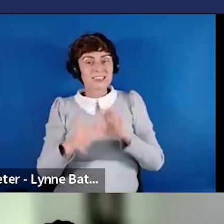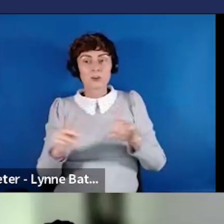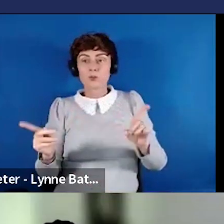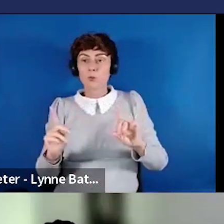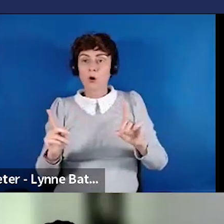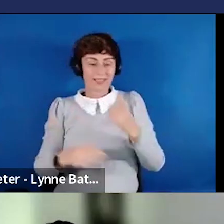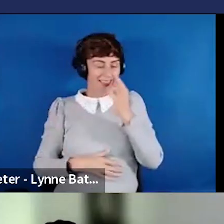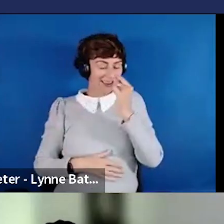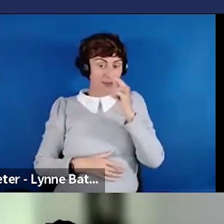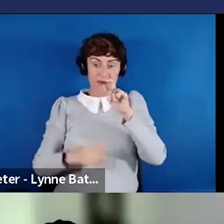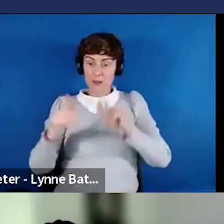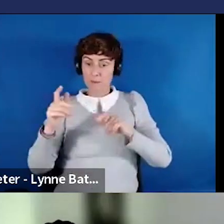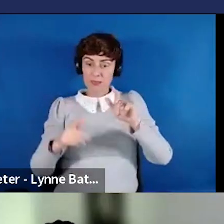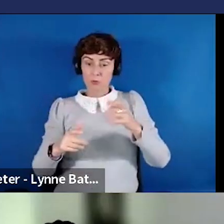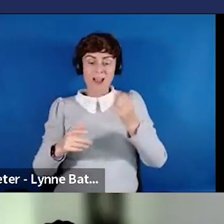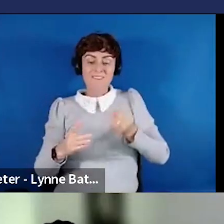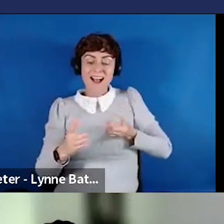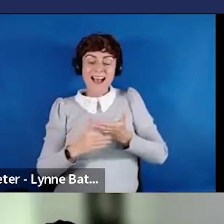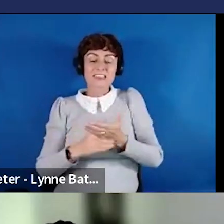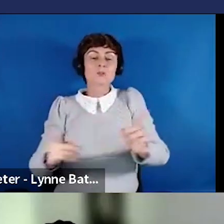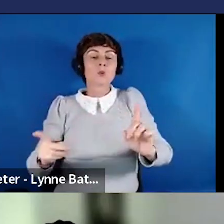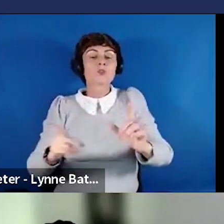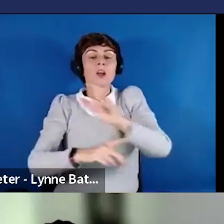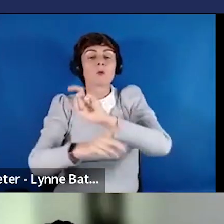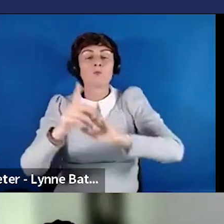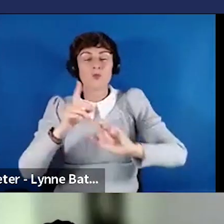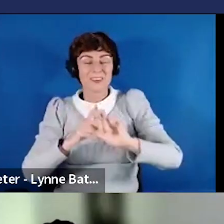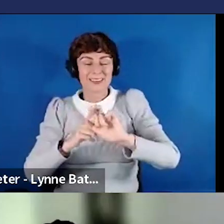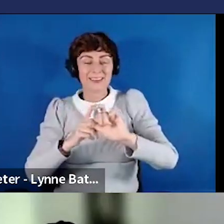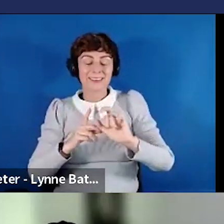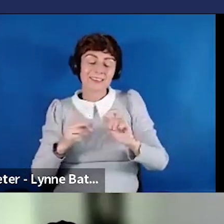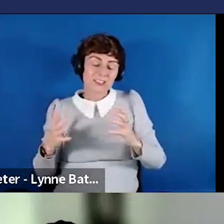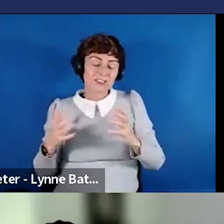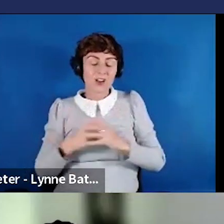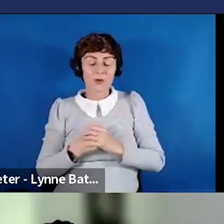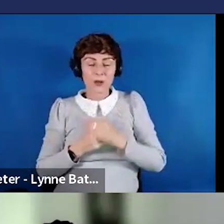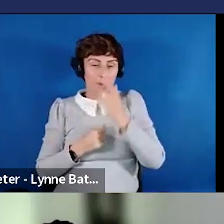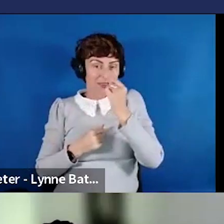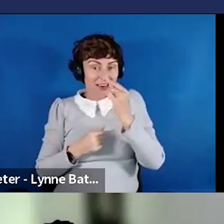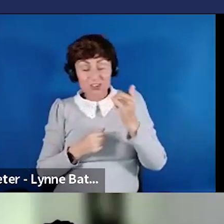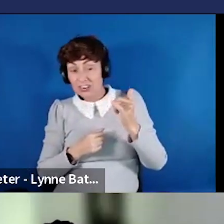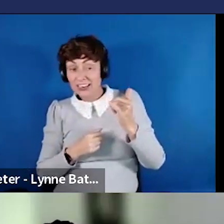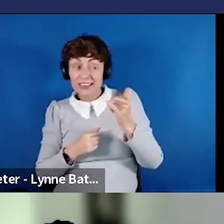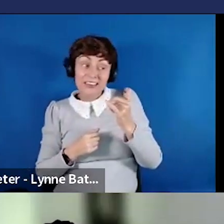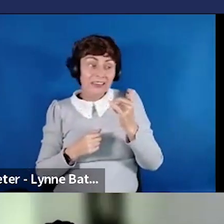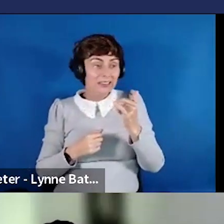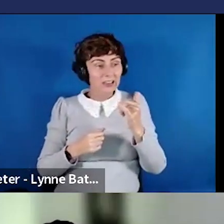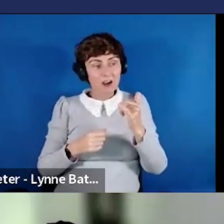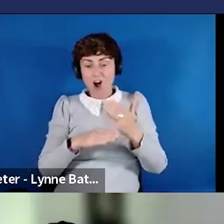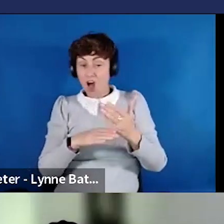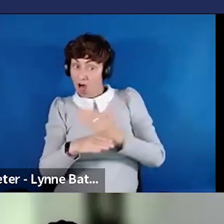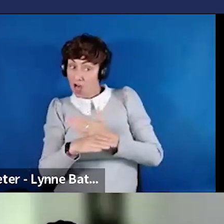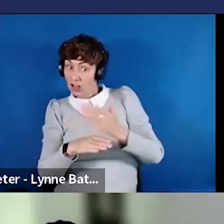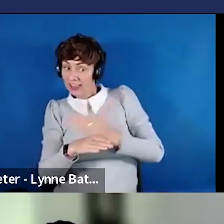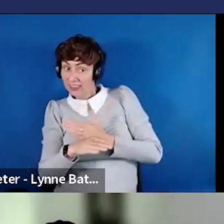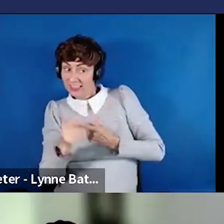enabling somebody to have access to community. So whether that is similar to what Lorna was saying, but maybe potentially early on, where it's people that are